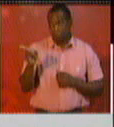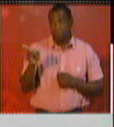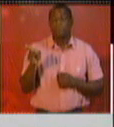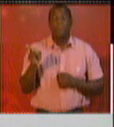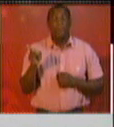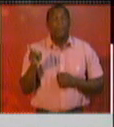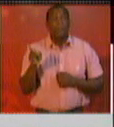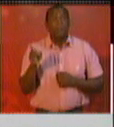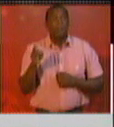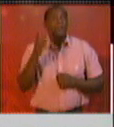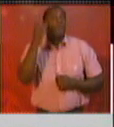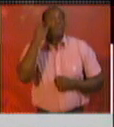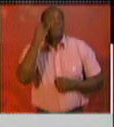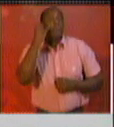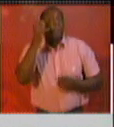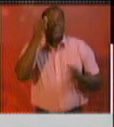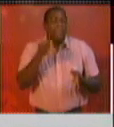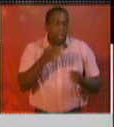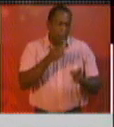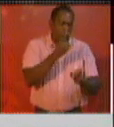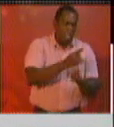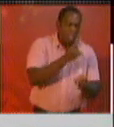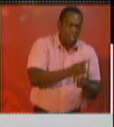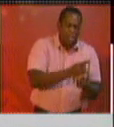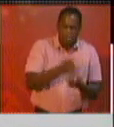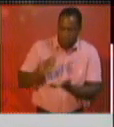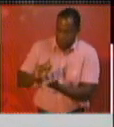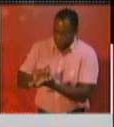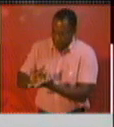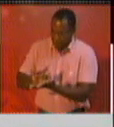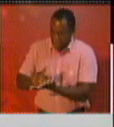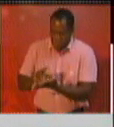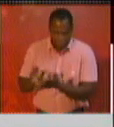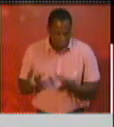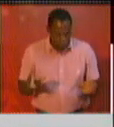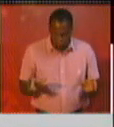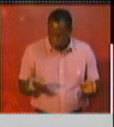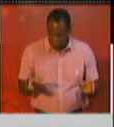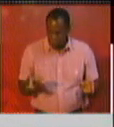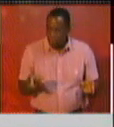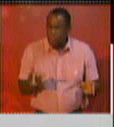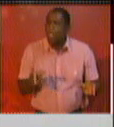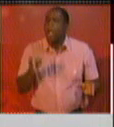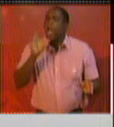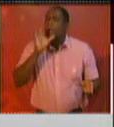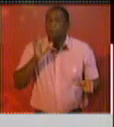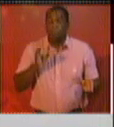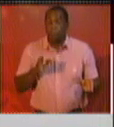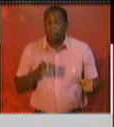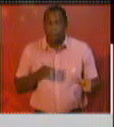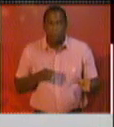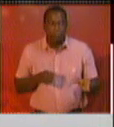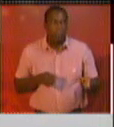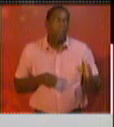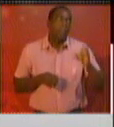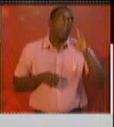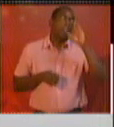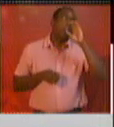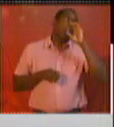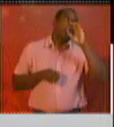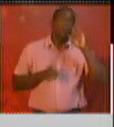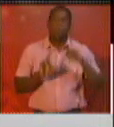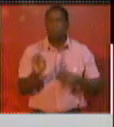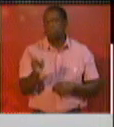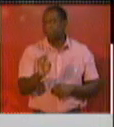even herbal or over-the-counter remedies, as this could make them less effective, or it might increase their potency to a